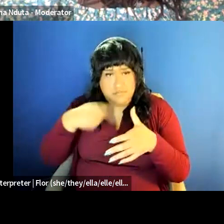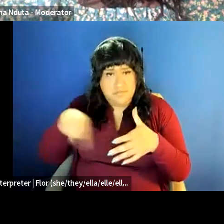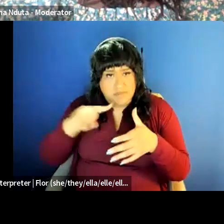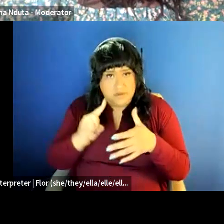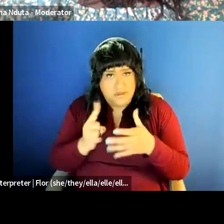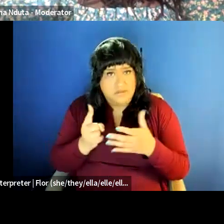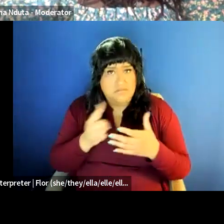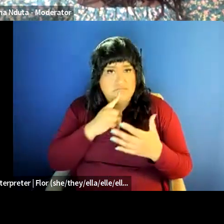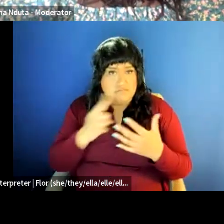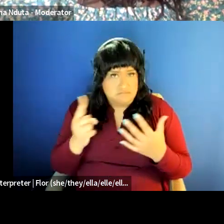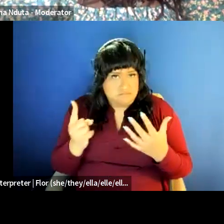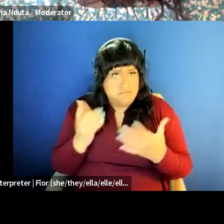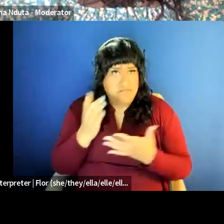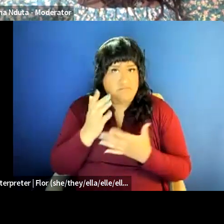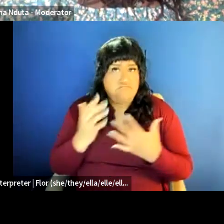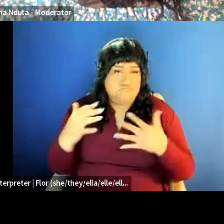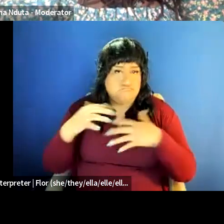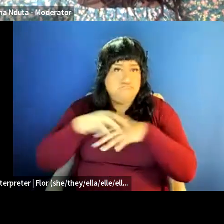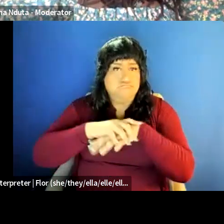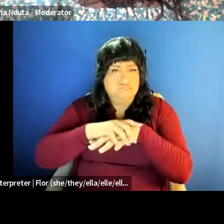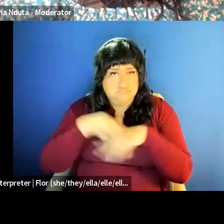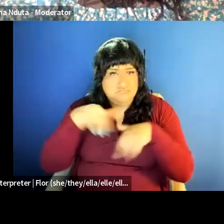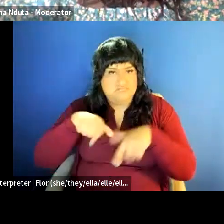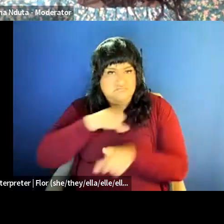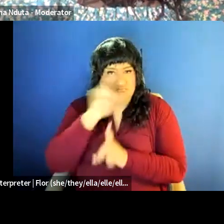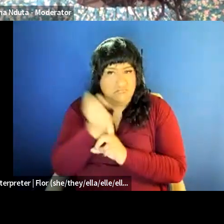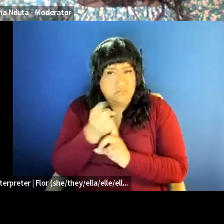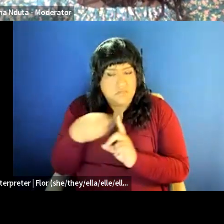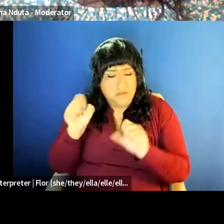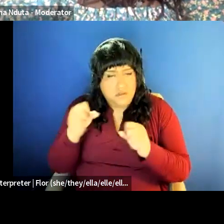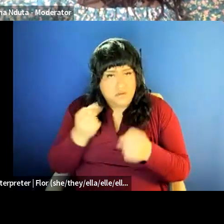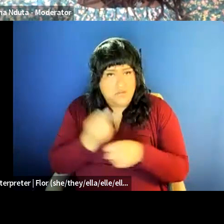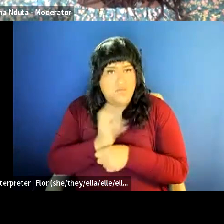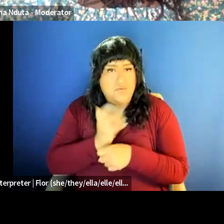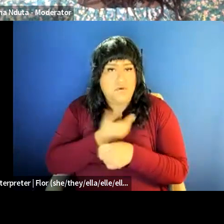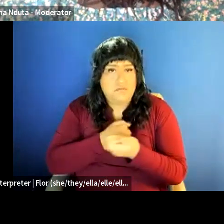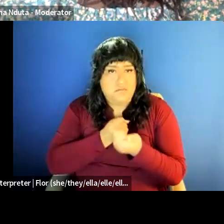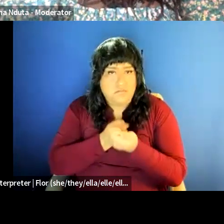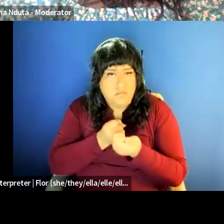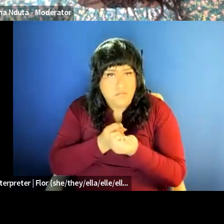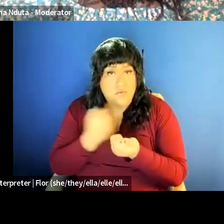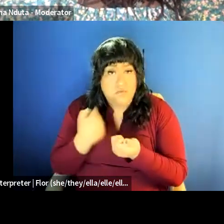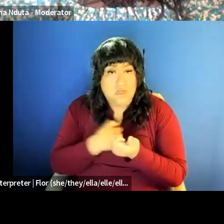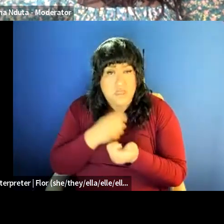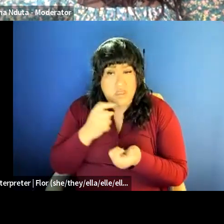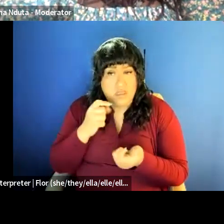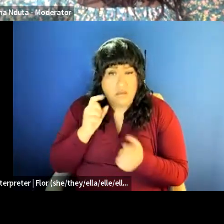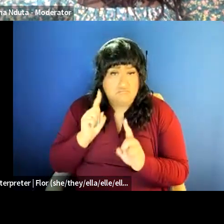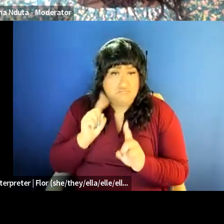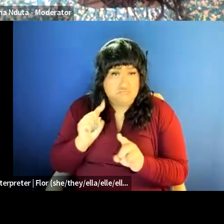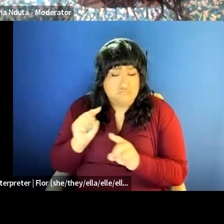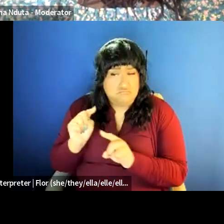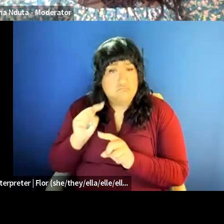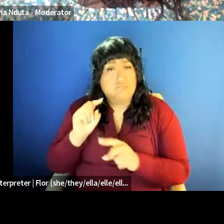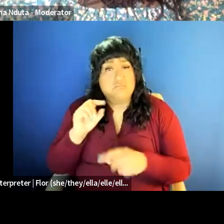could really use our support, right? We've spent a lot of time at encampments, and unfortunately, when the evictions happen,